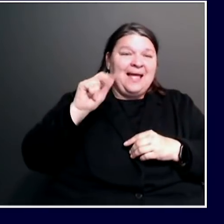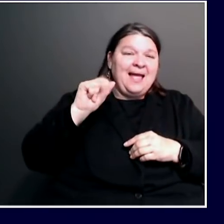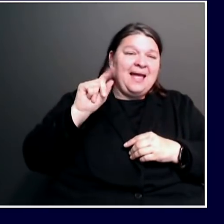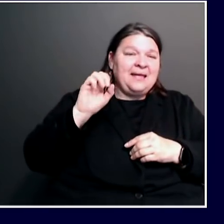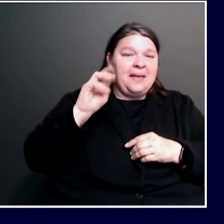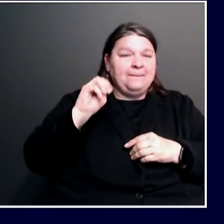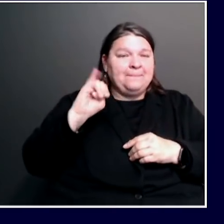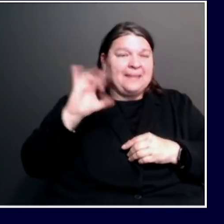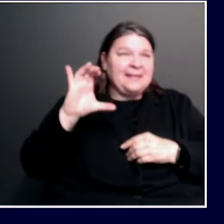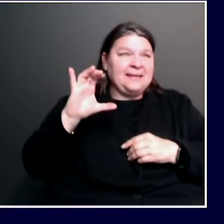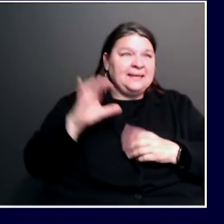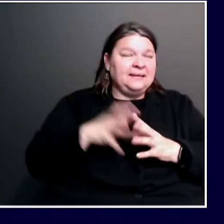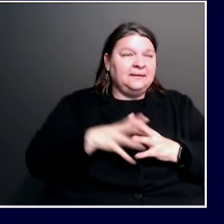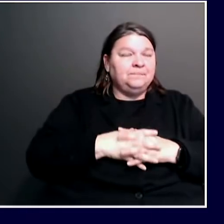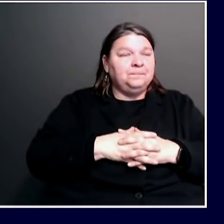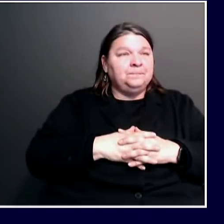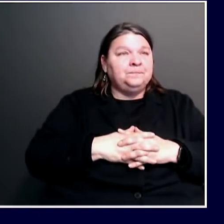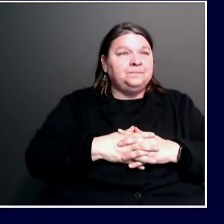of